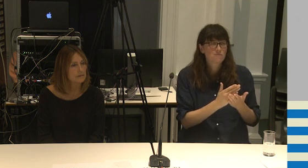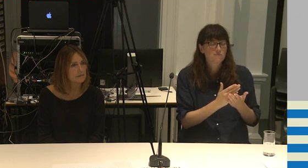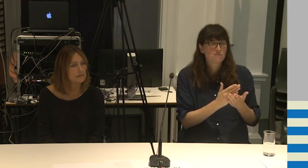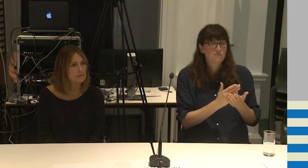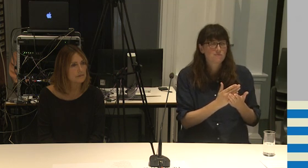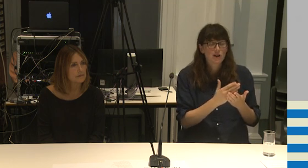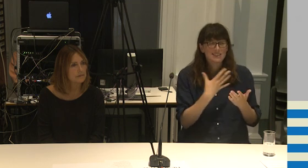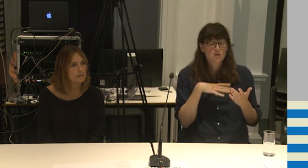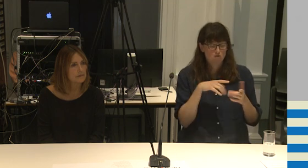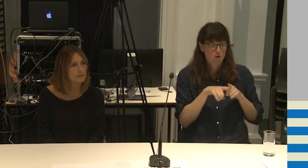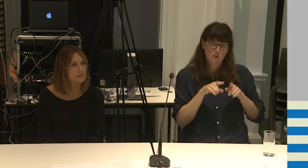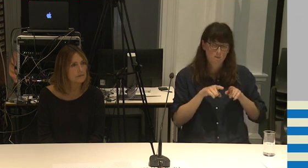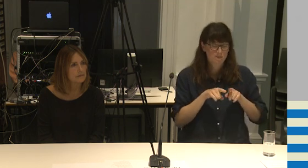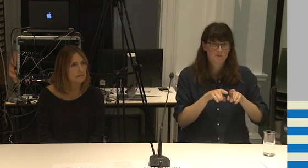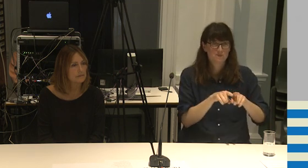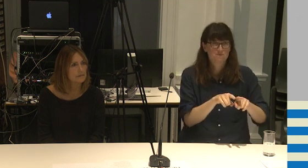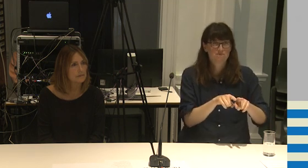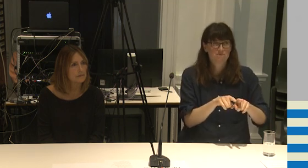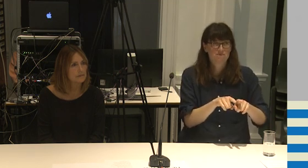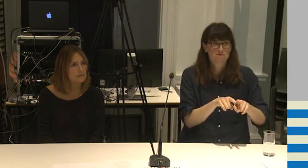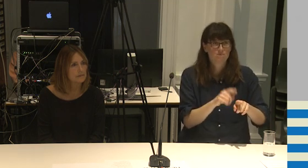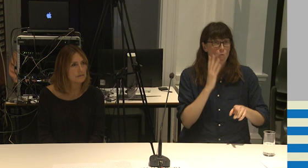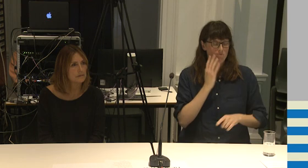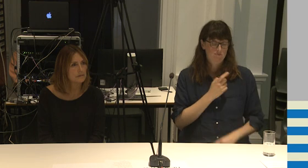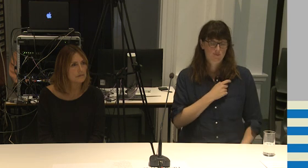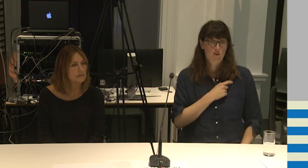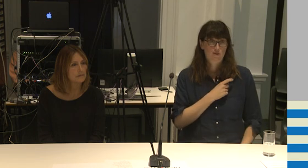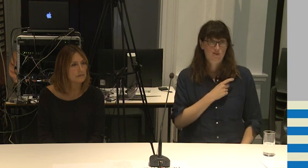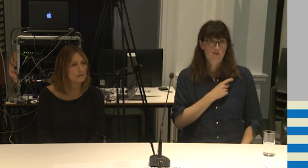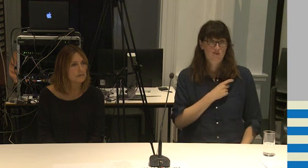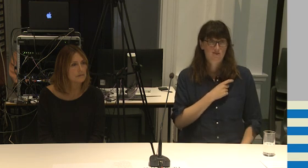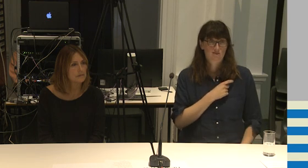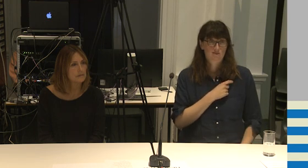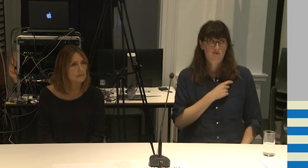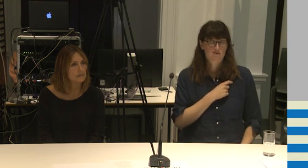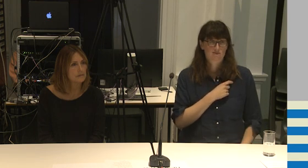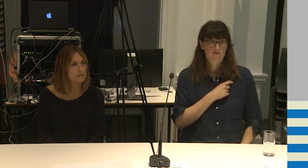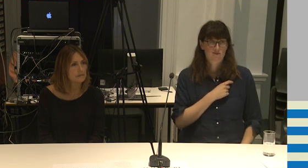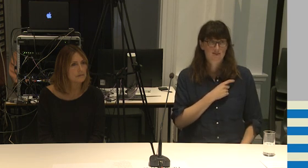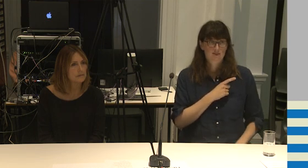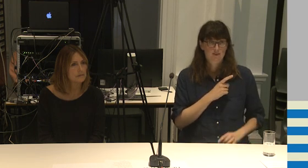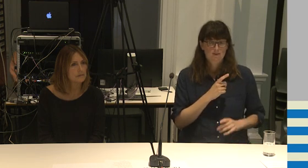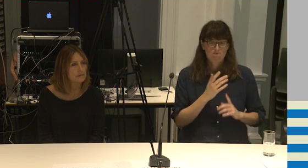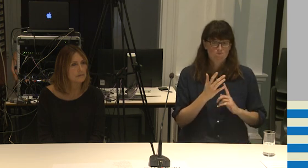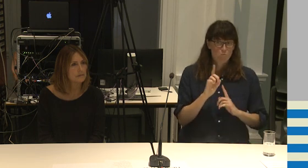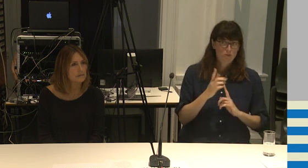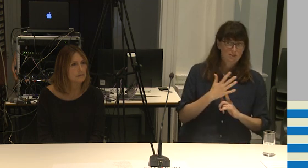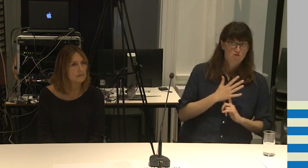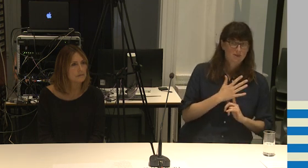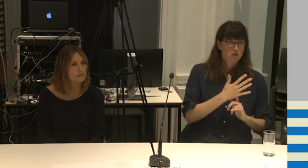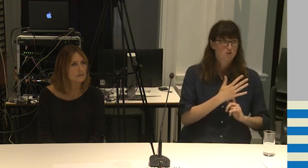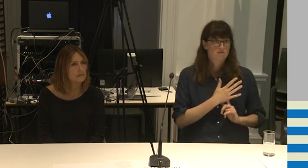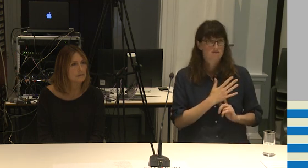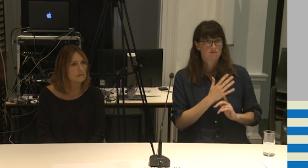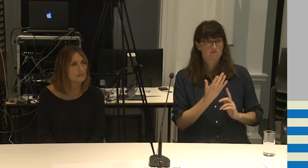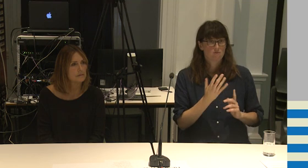to go with it. I think when I'm nervous about the situation and I don't know what discrimination I'm going to face, I just go